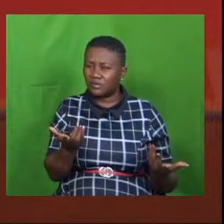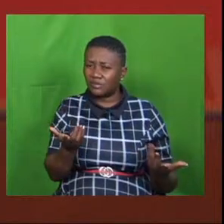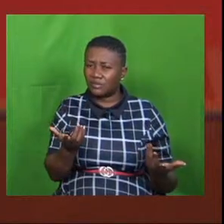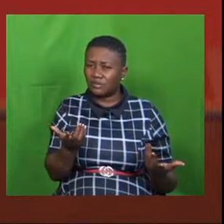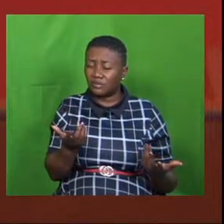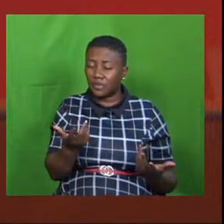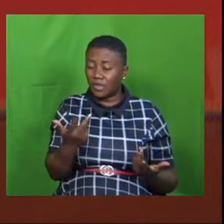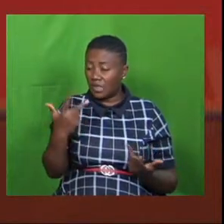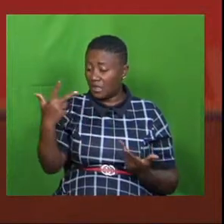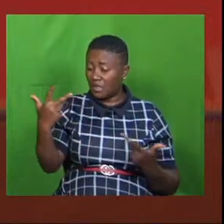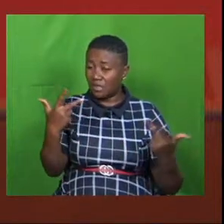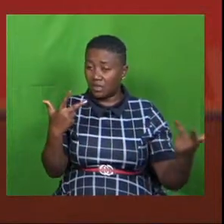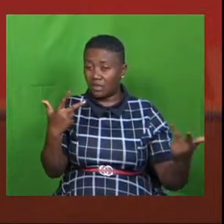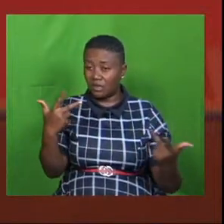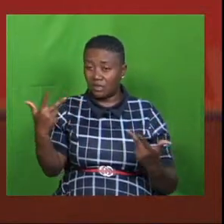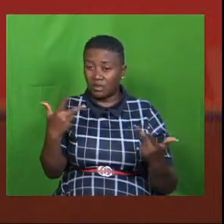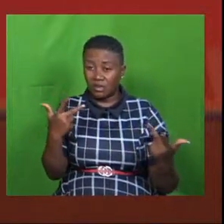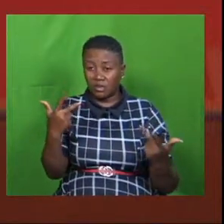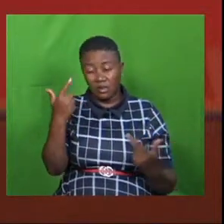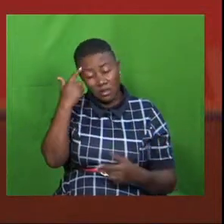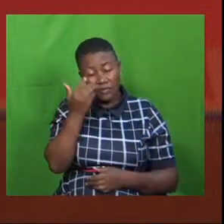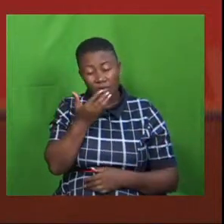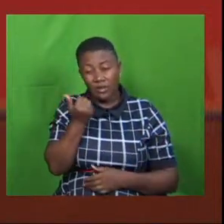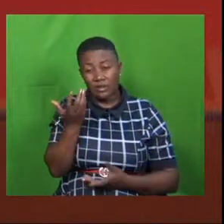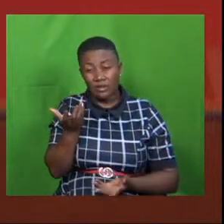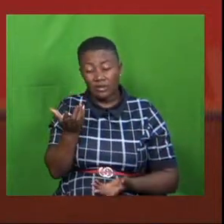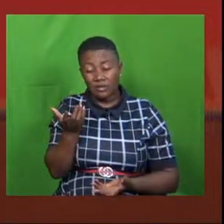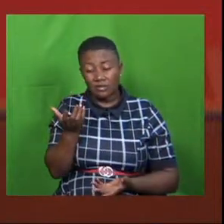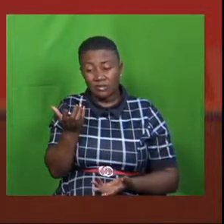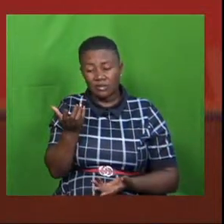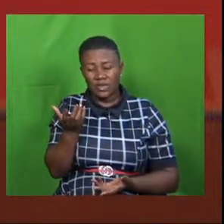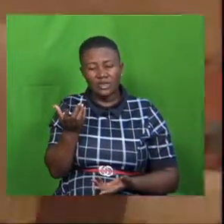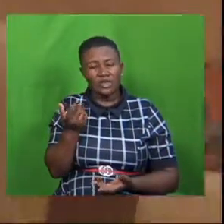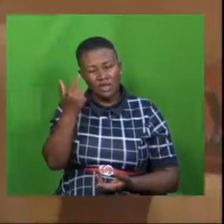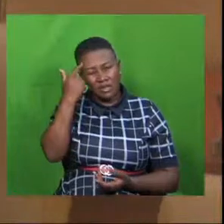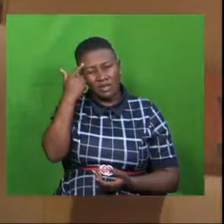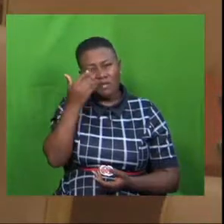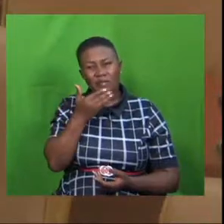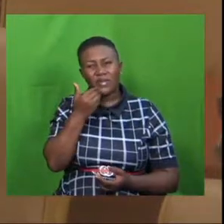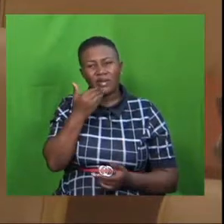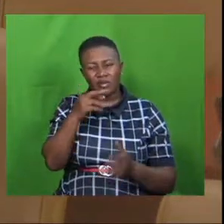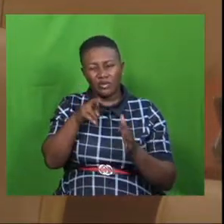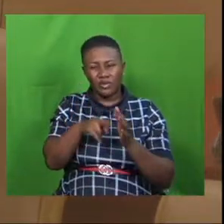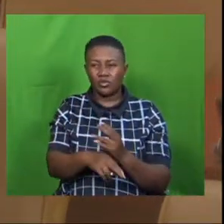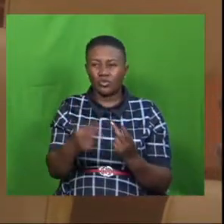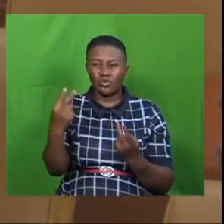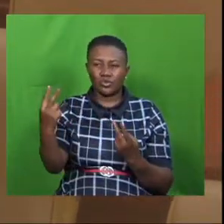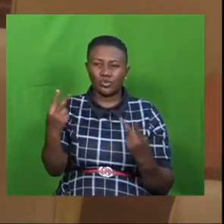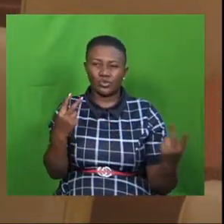3 from each side of the House. Speaker, if you don't mind, we'll make it 2, with respect. Yes.